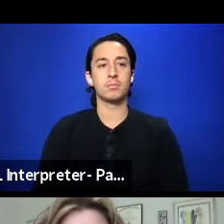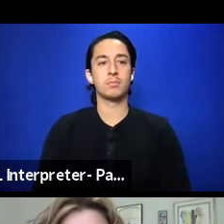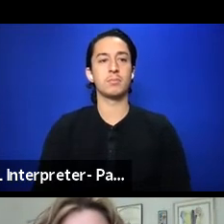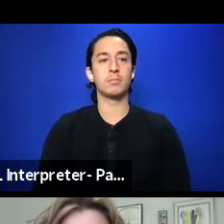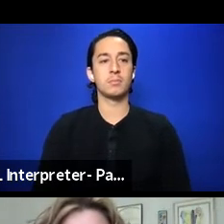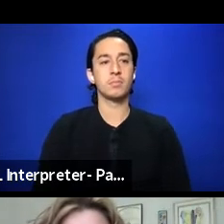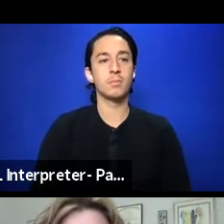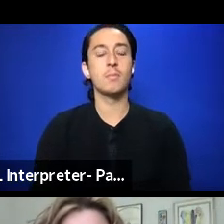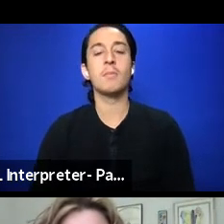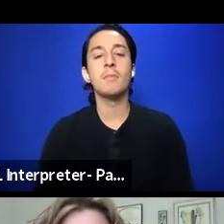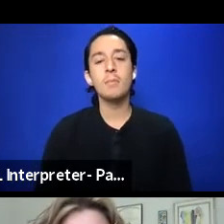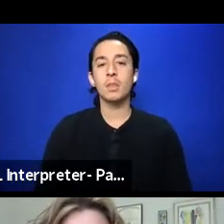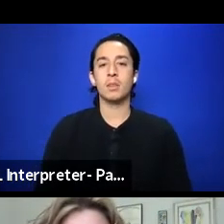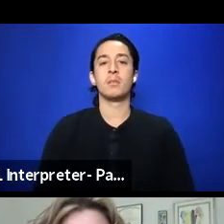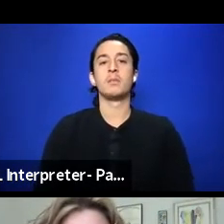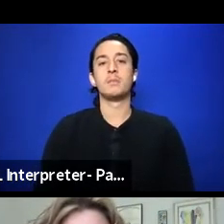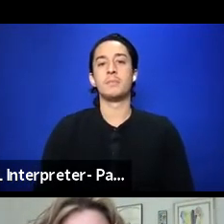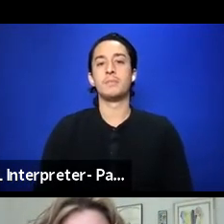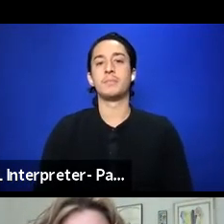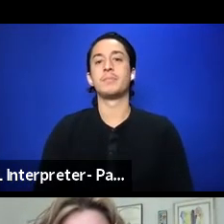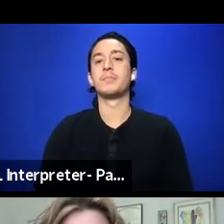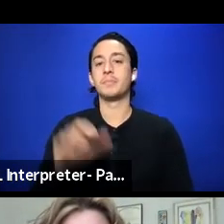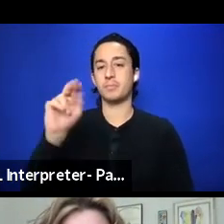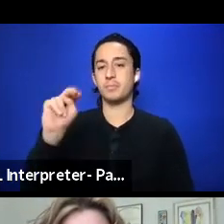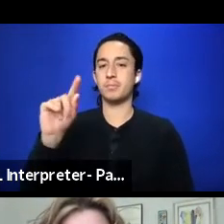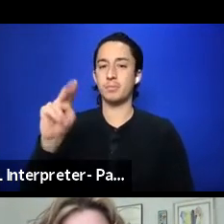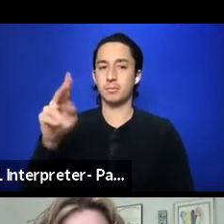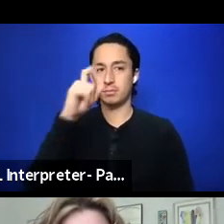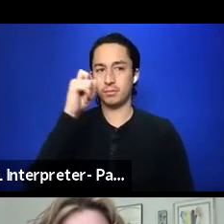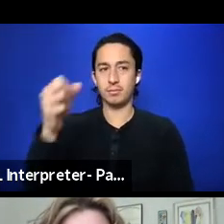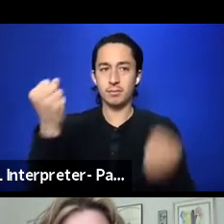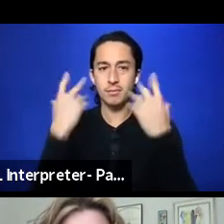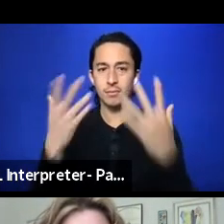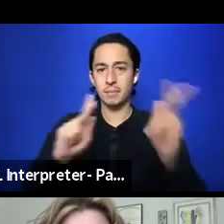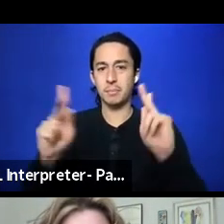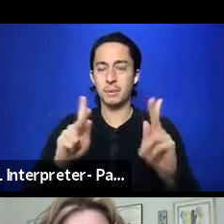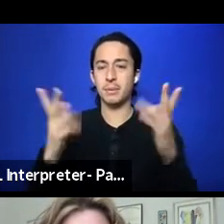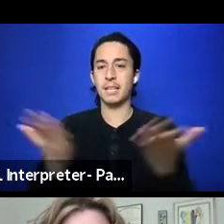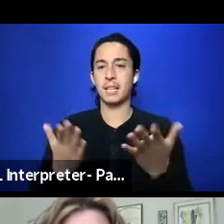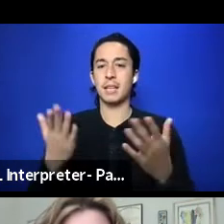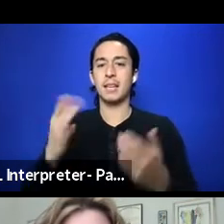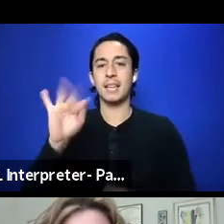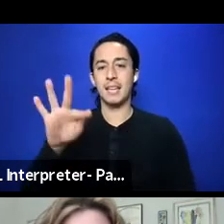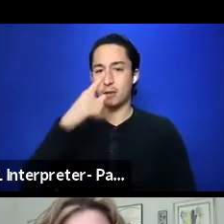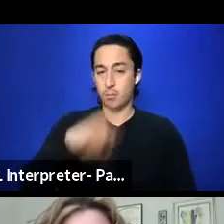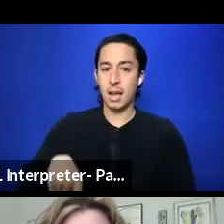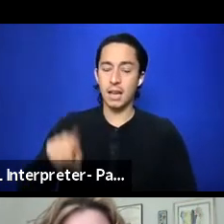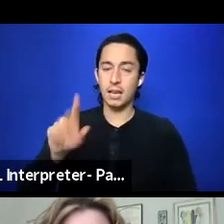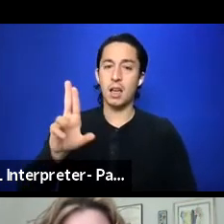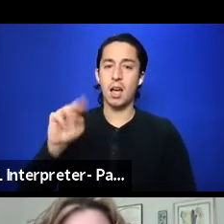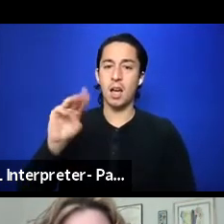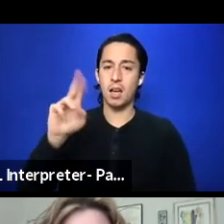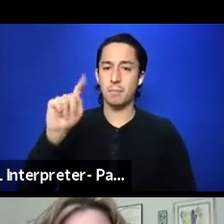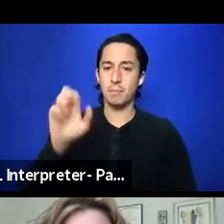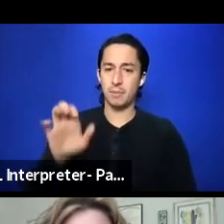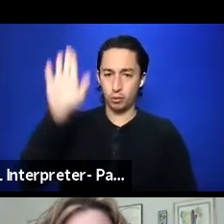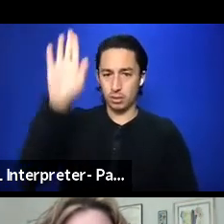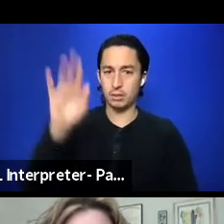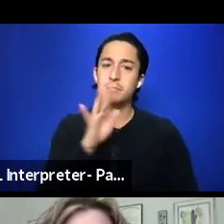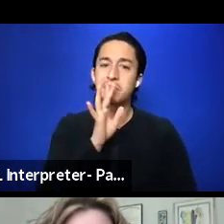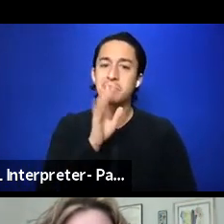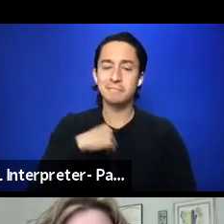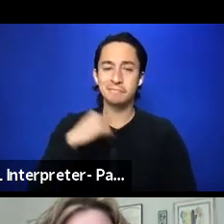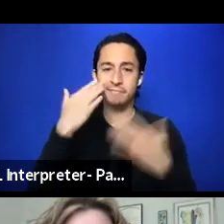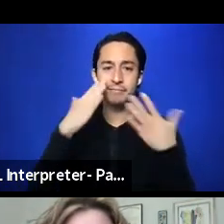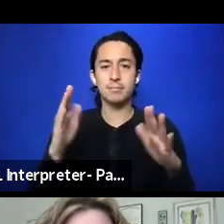And just because I can't, if, because we have a lot of folks in here, but let's kind of just, rather than, if you could just unmute and throw it out, and it might make it too chaotic, I don't know,